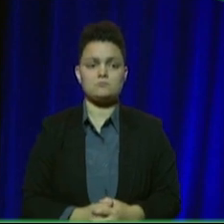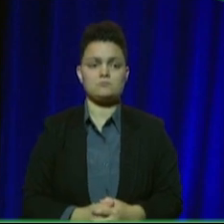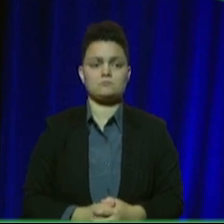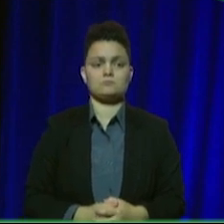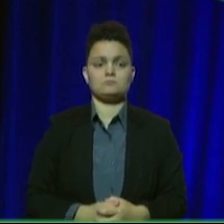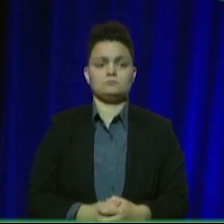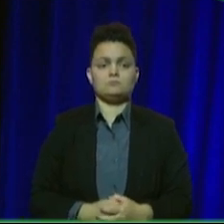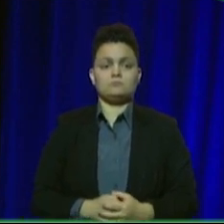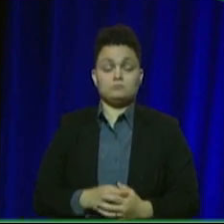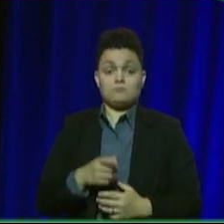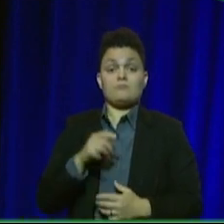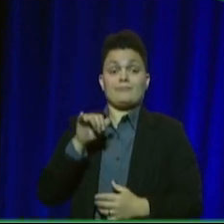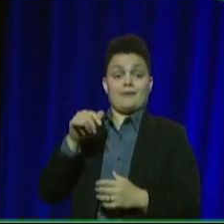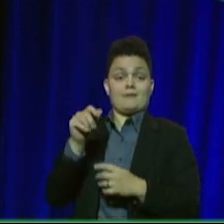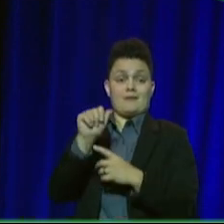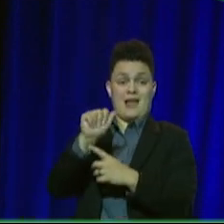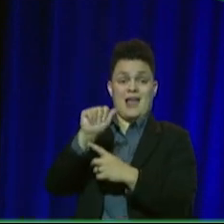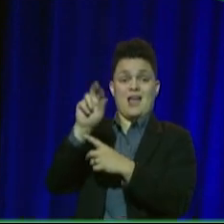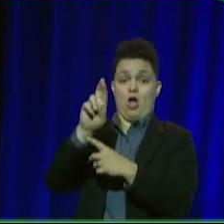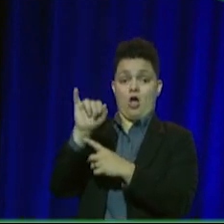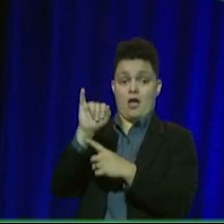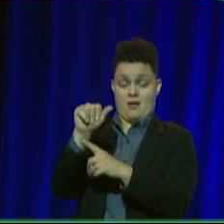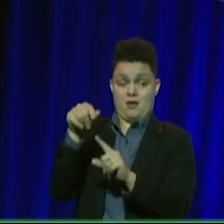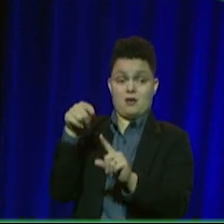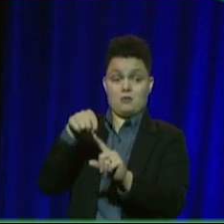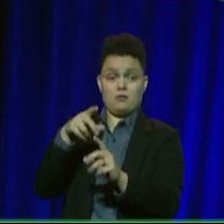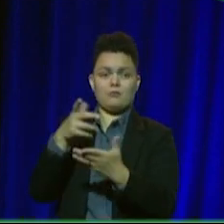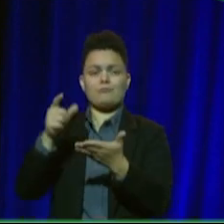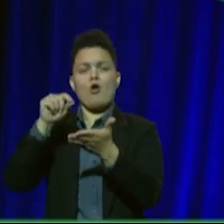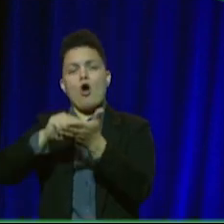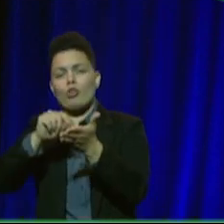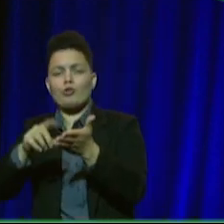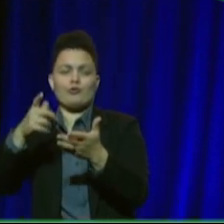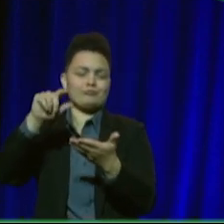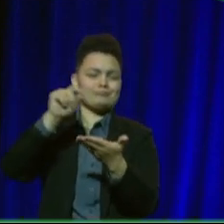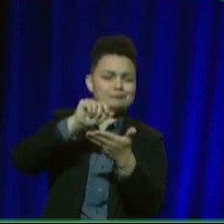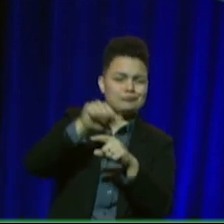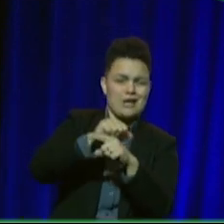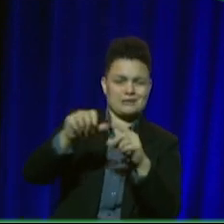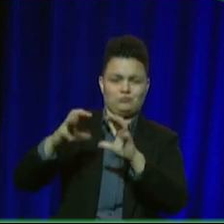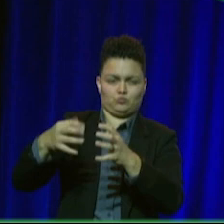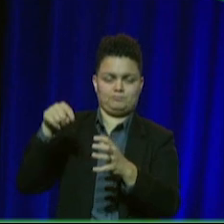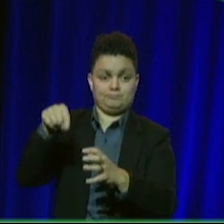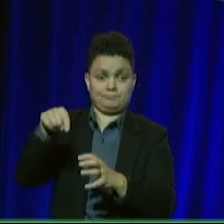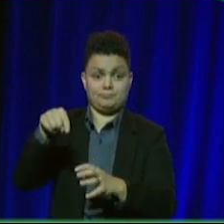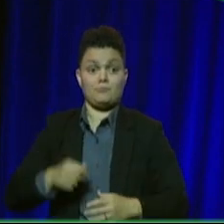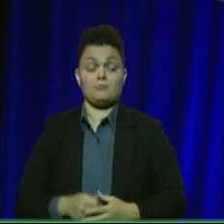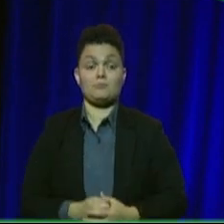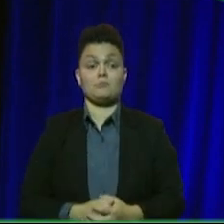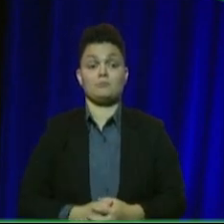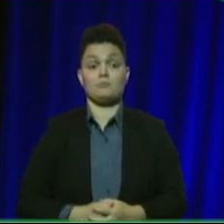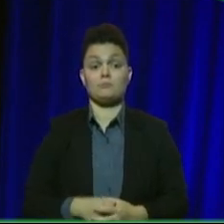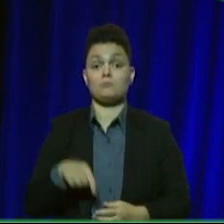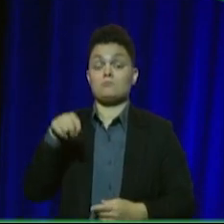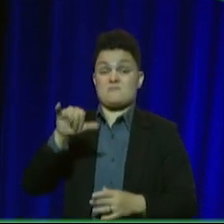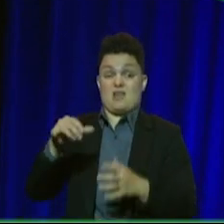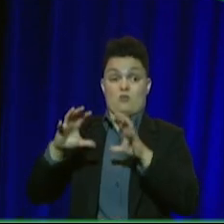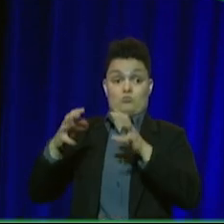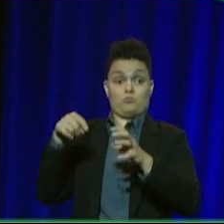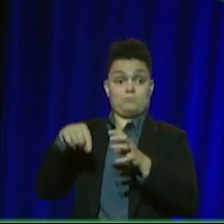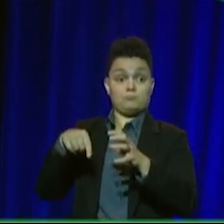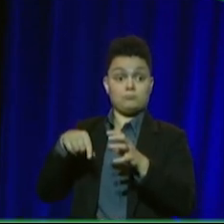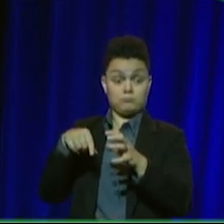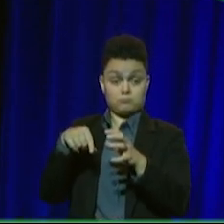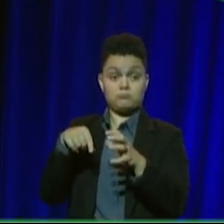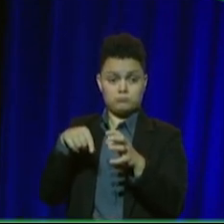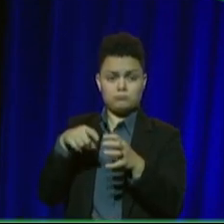the ARIA Authoring Practices Group, as a part of the W3C as a whole, have done some fantastic work to provide